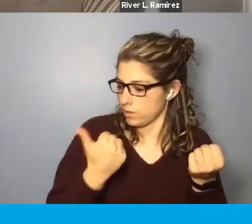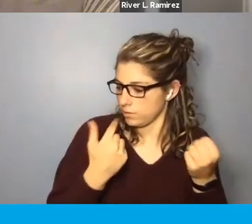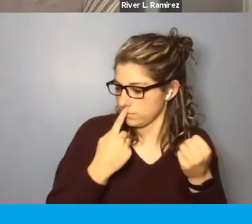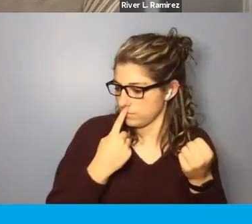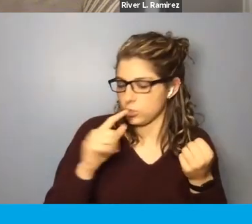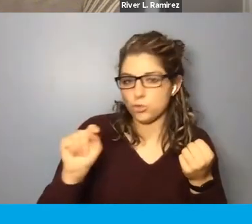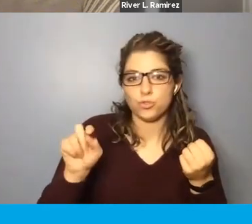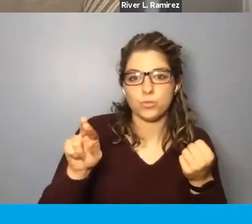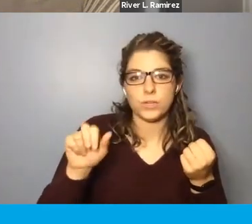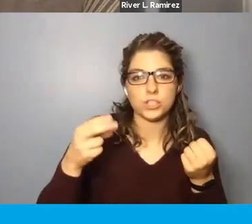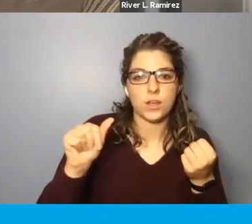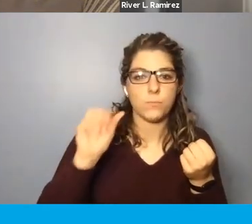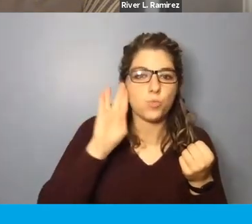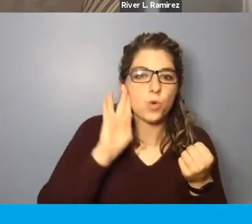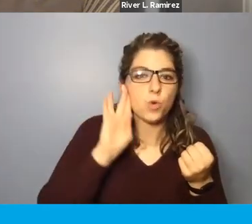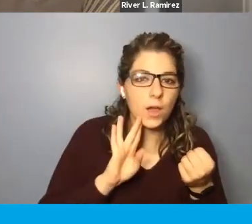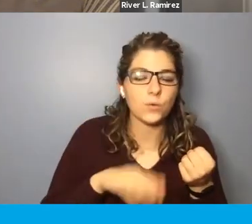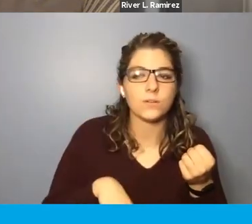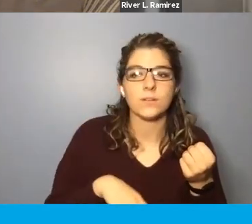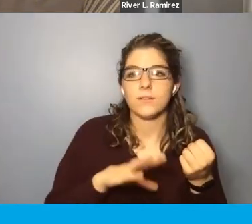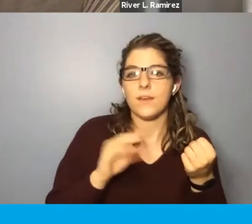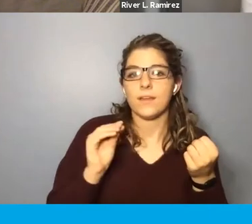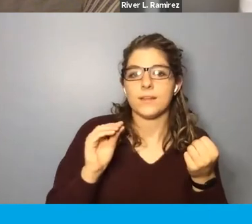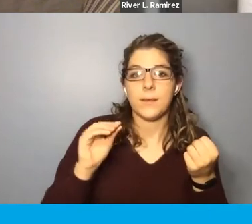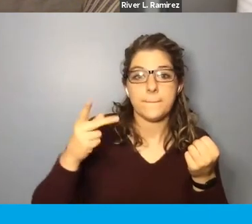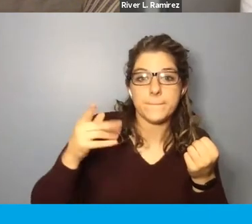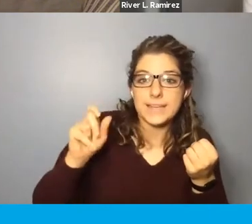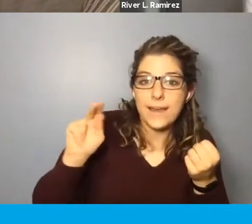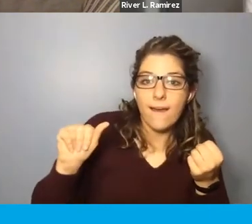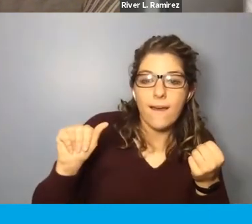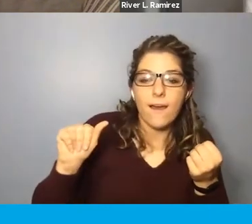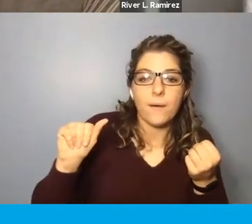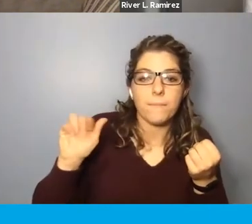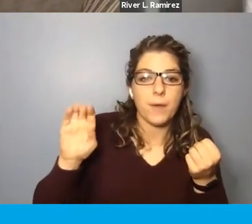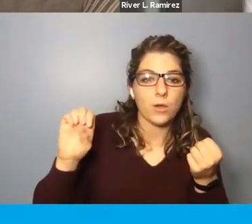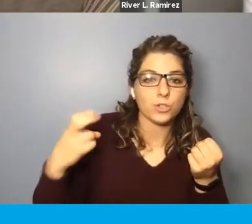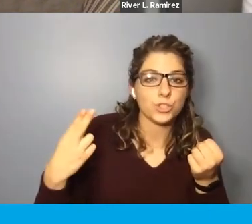Trisha Brown, mm-hmm. and Pina Bausch,